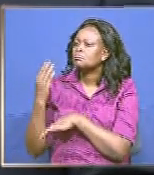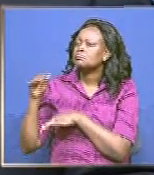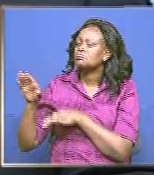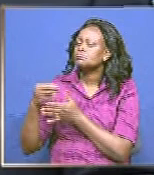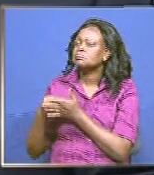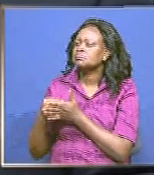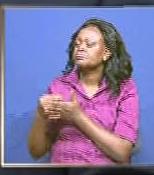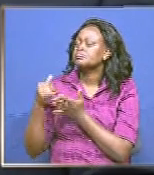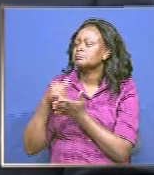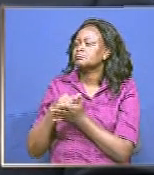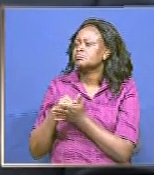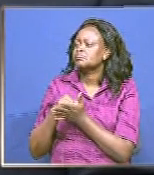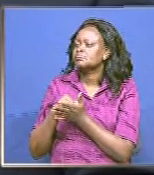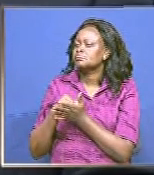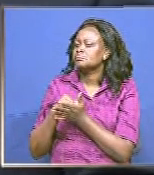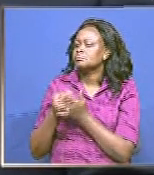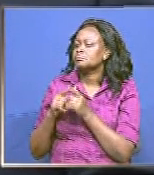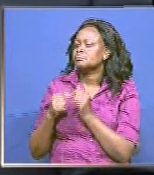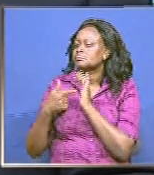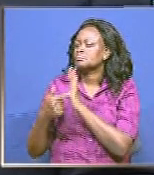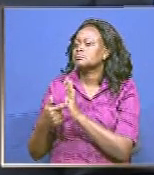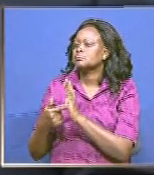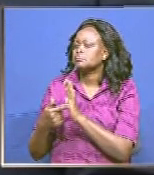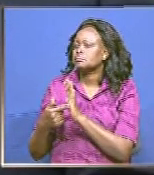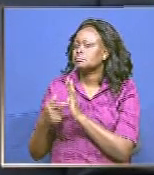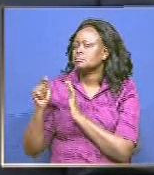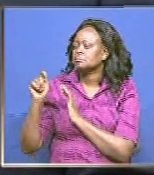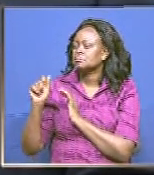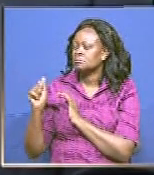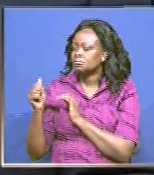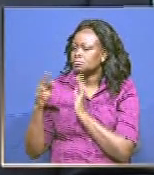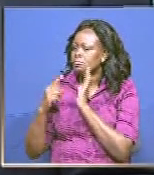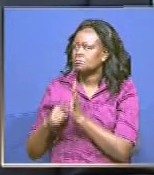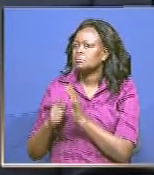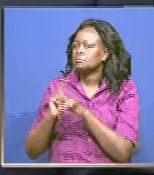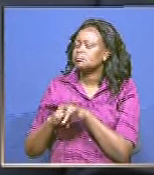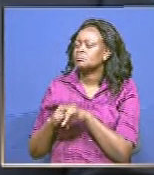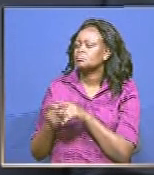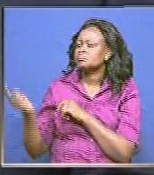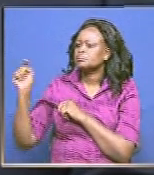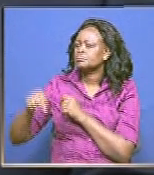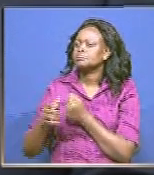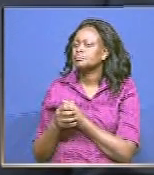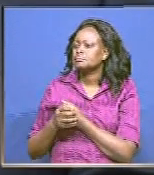on board. And I can give you an example of Tana, for example. When we came in,